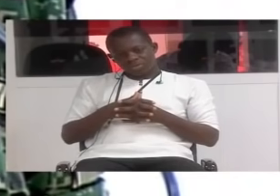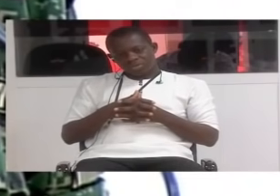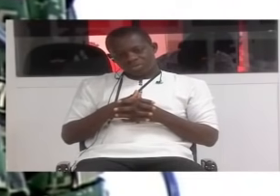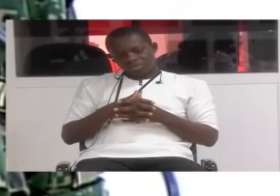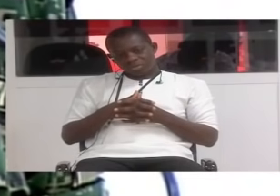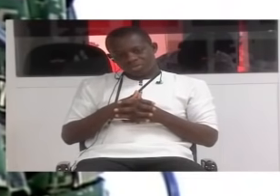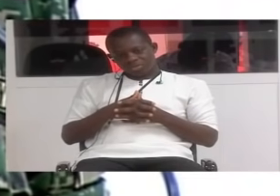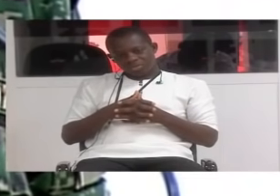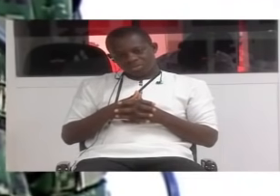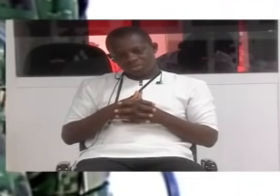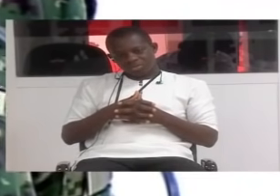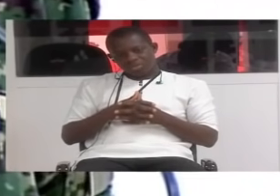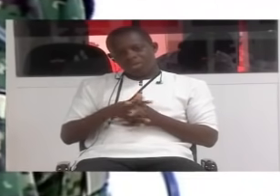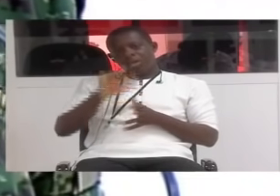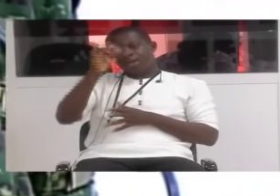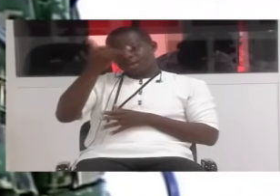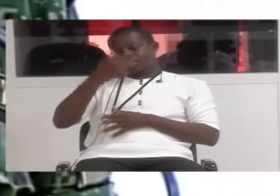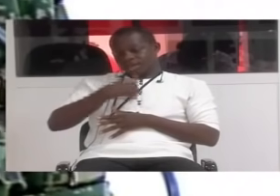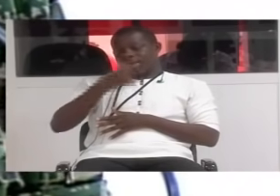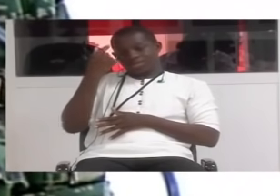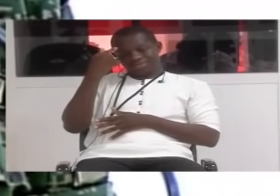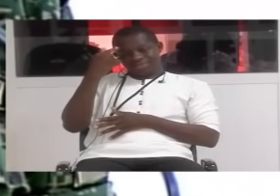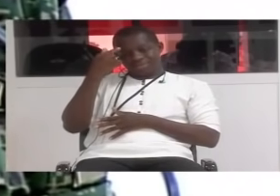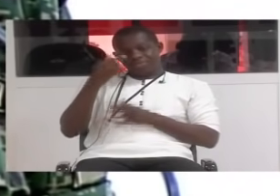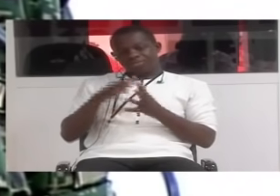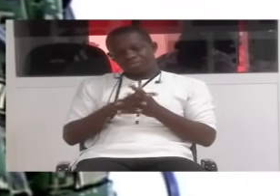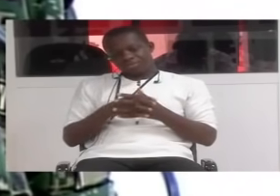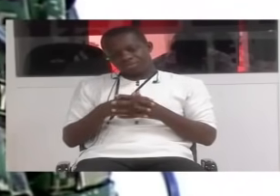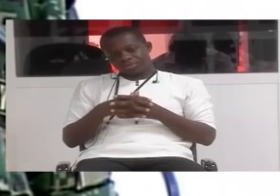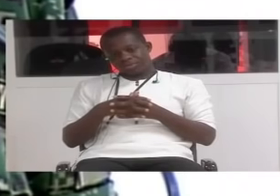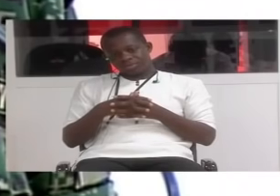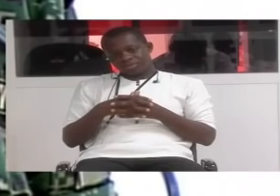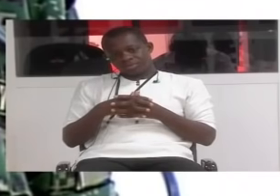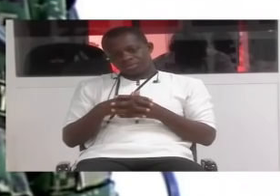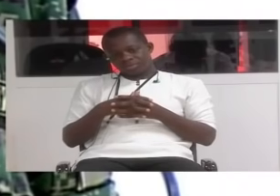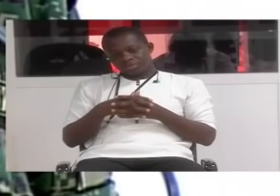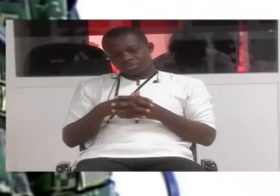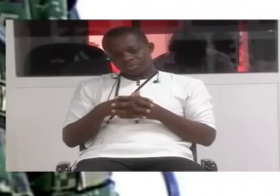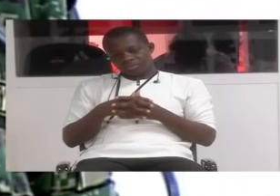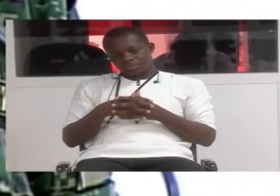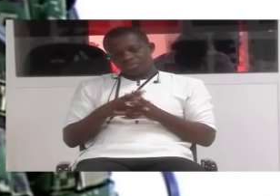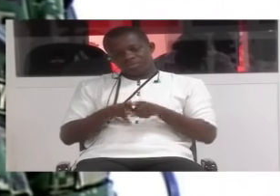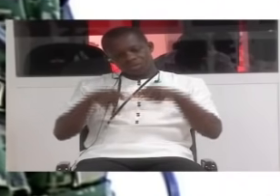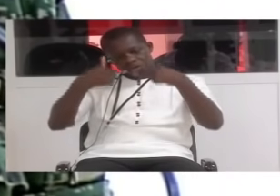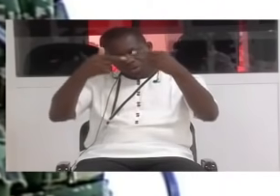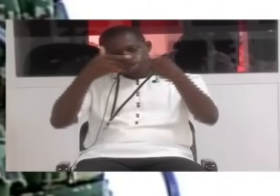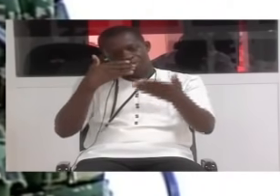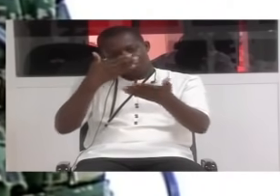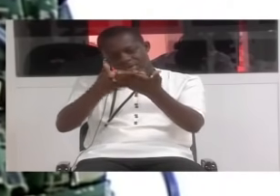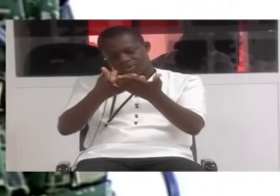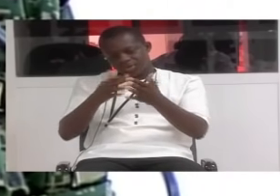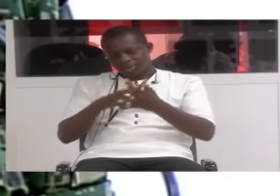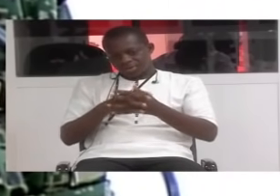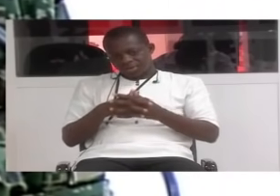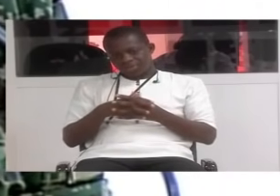sangara bale kanake han sobita wolale. Yes, I was suspicious of that. Proceed, please. Kansul ko